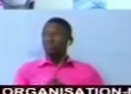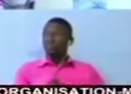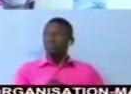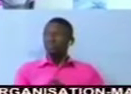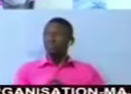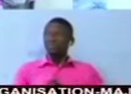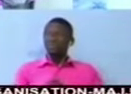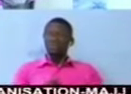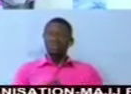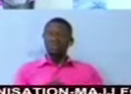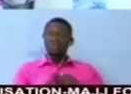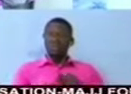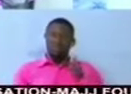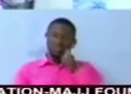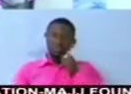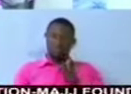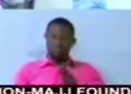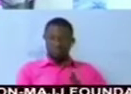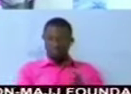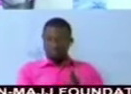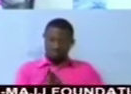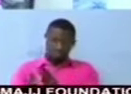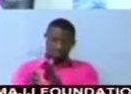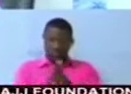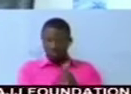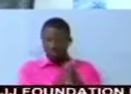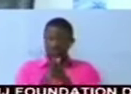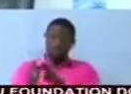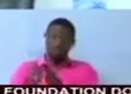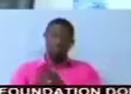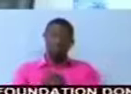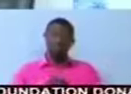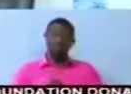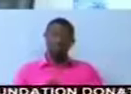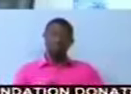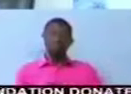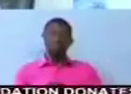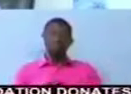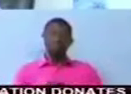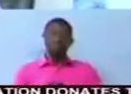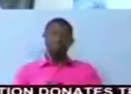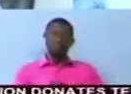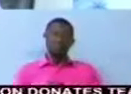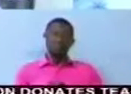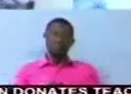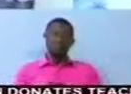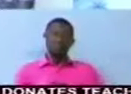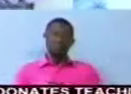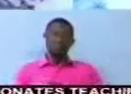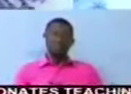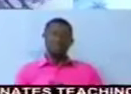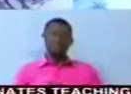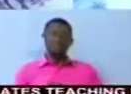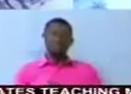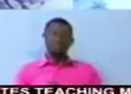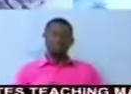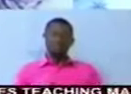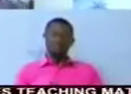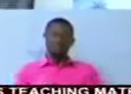a motorcycle escort all the way to